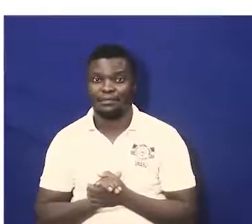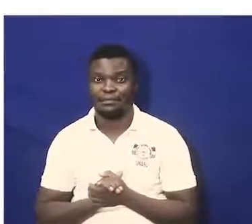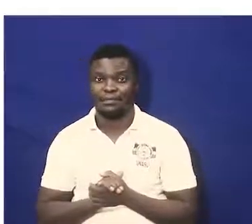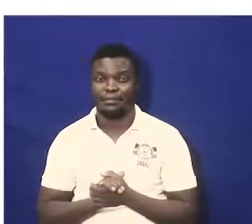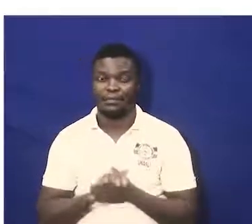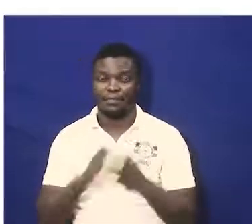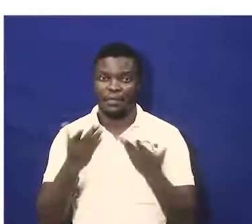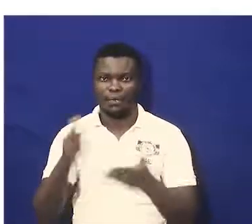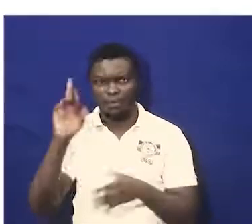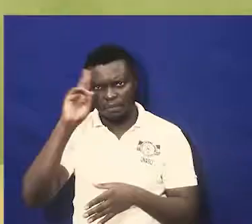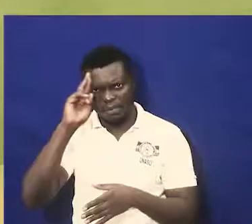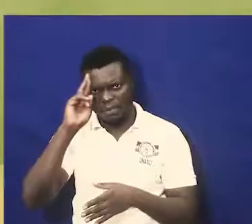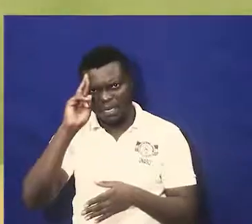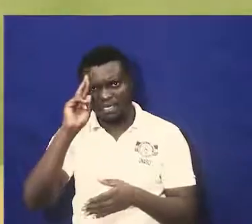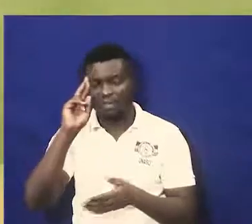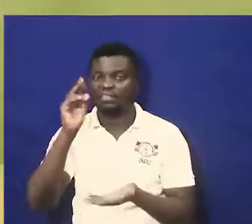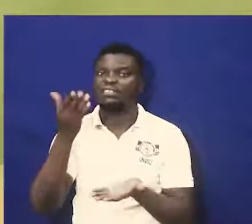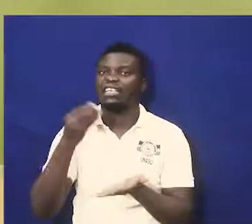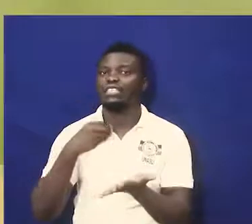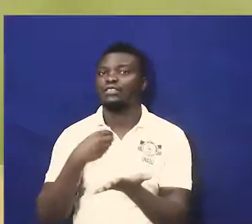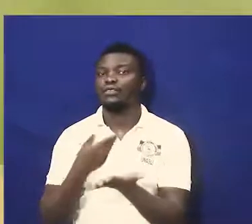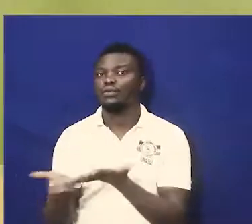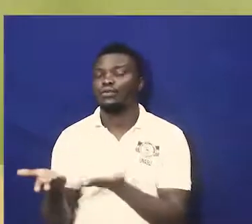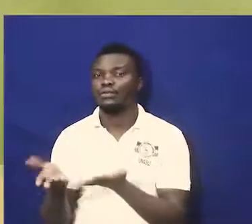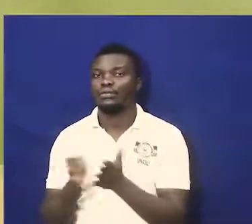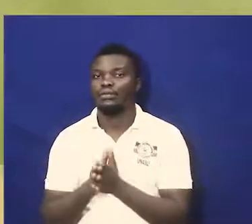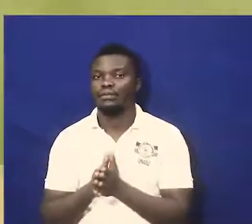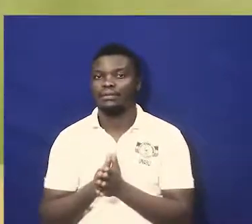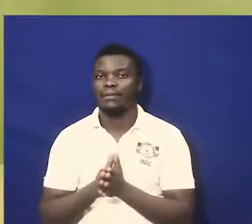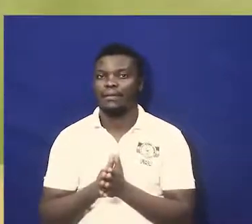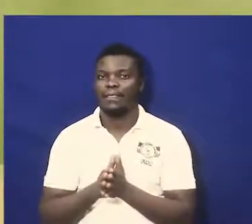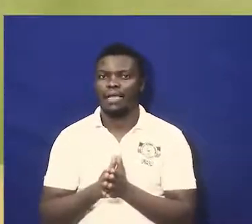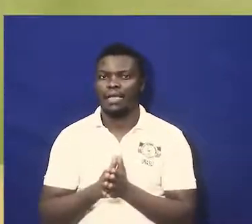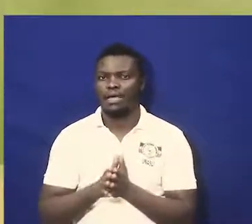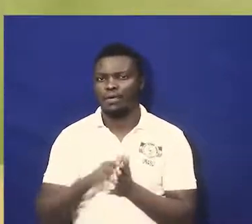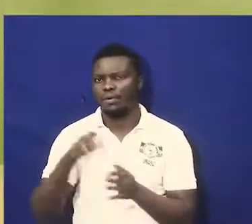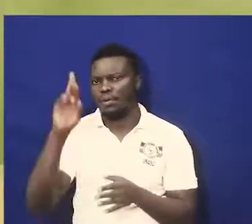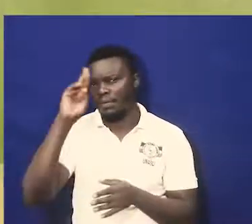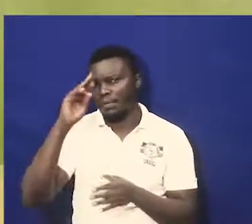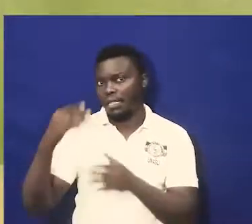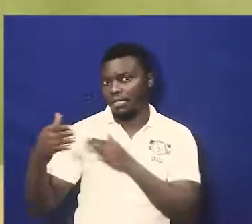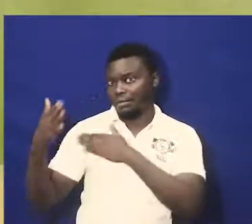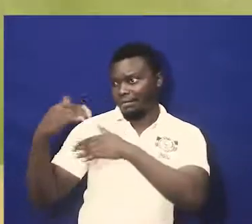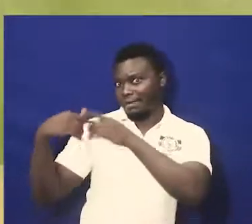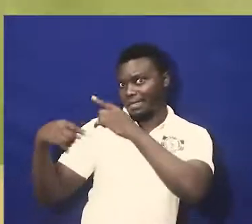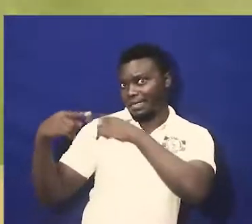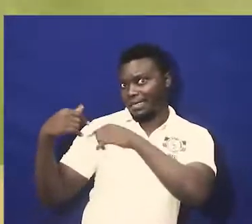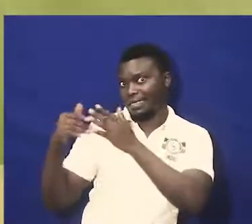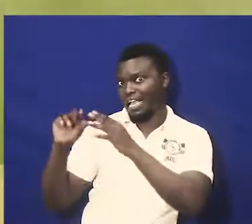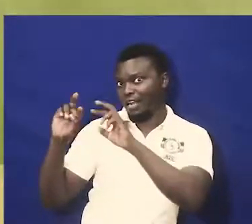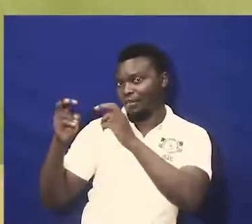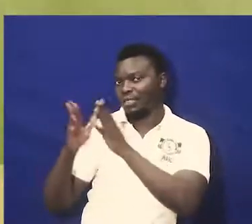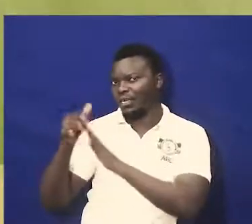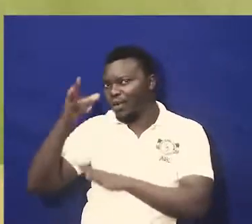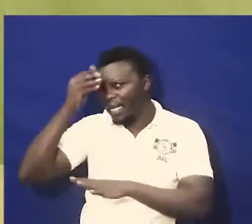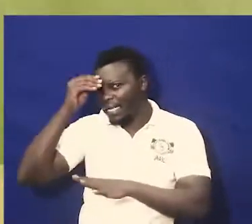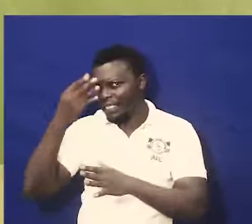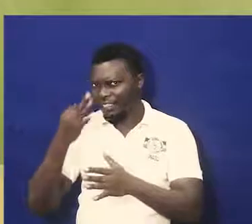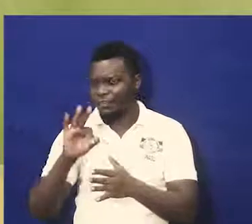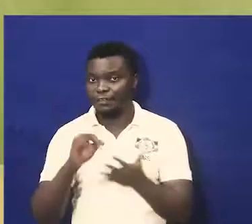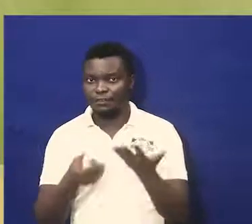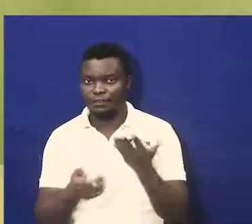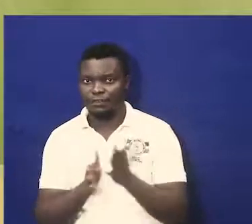Since it is a loss, remember in our previous lesson, we learned that when you